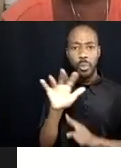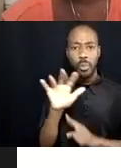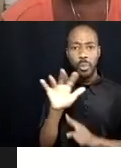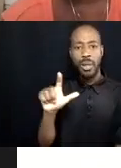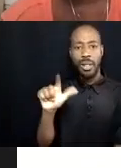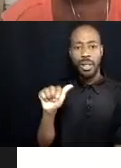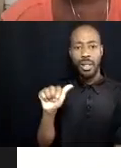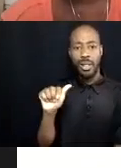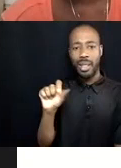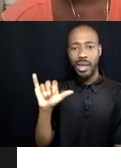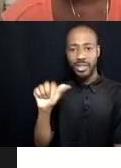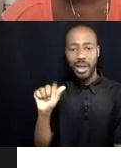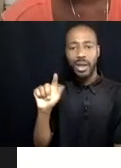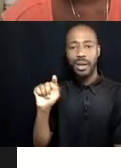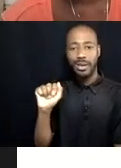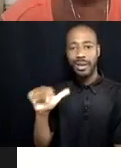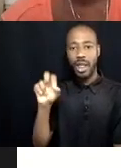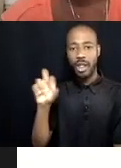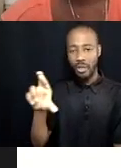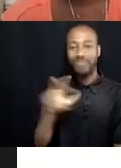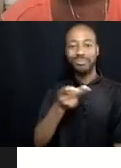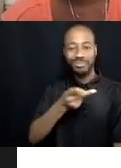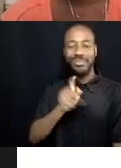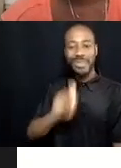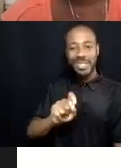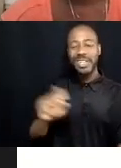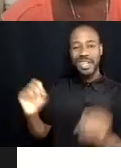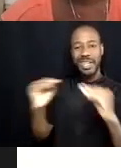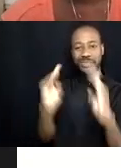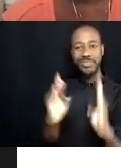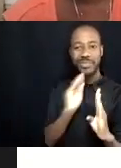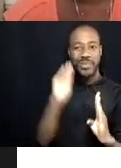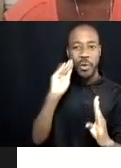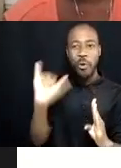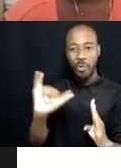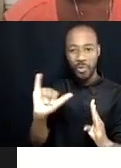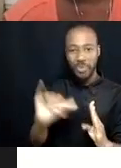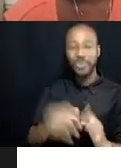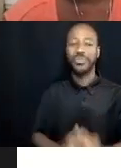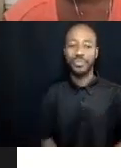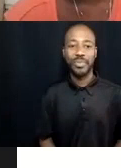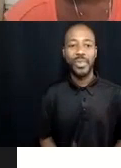well. And I wanted to bring them into this virtual space with me in this way.